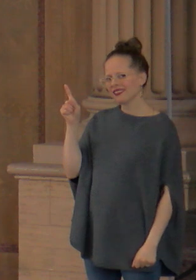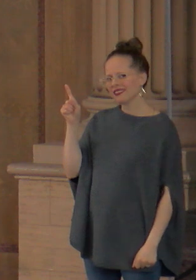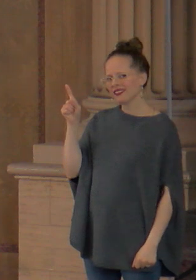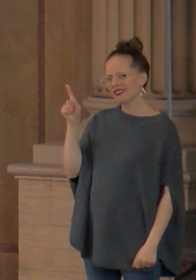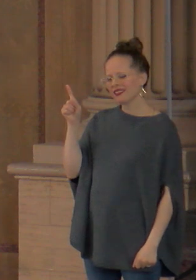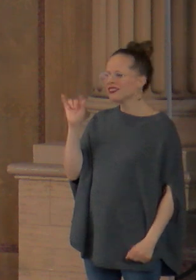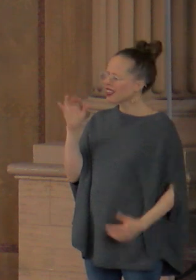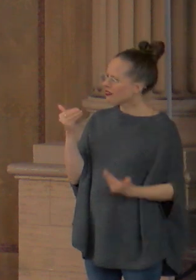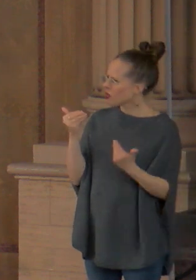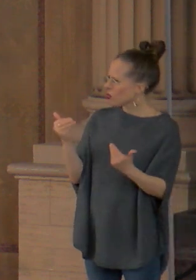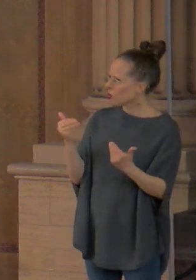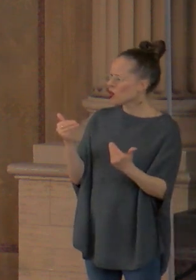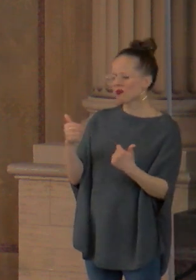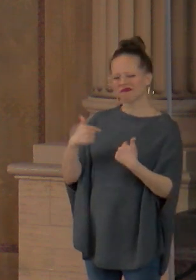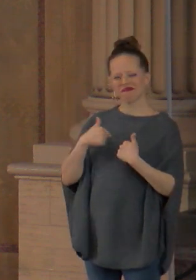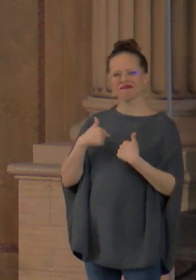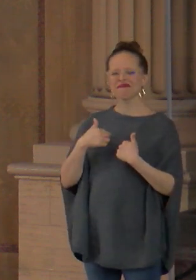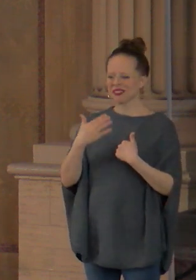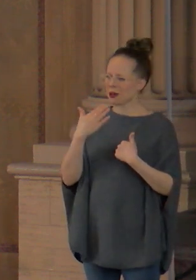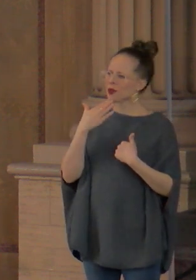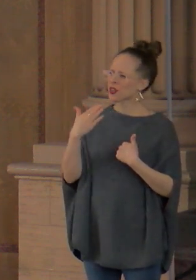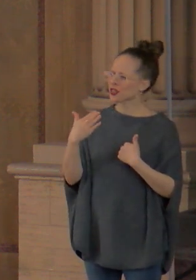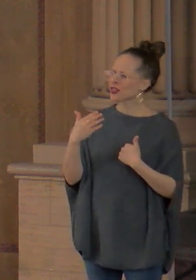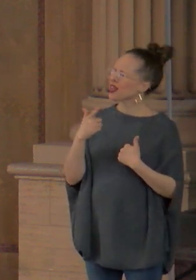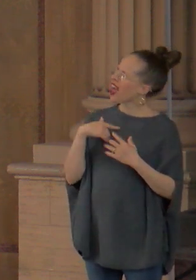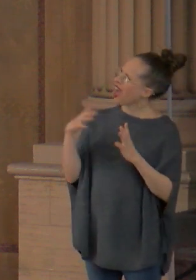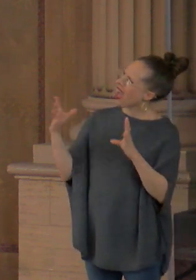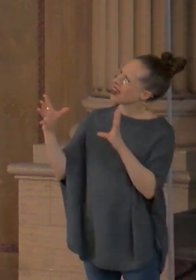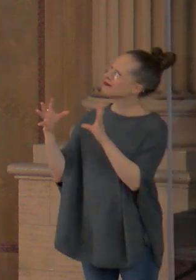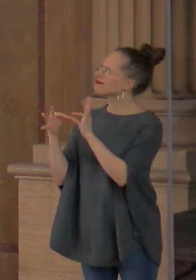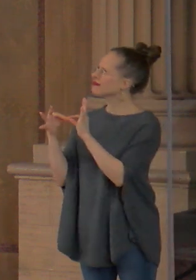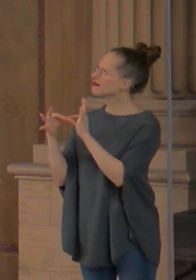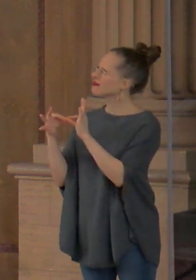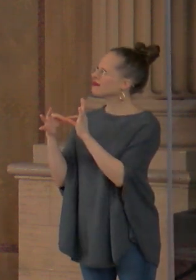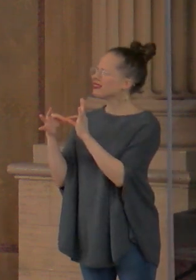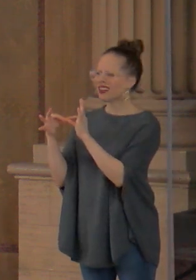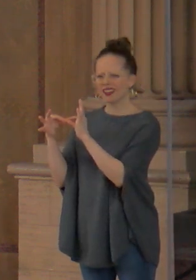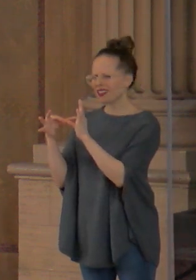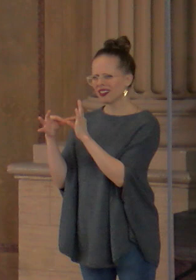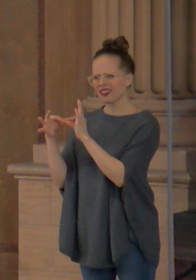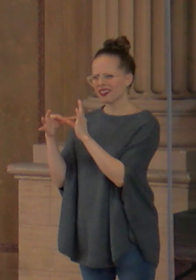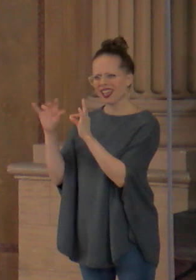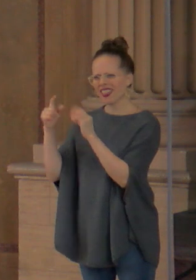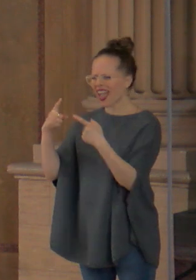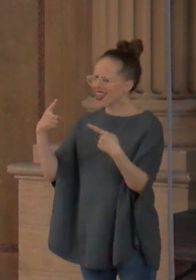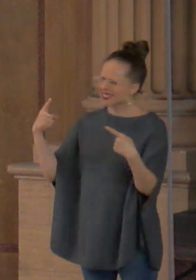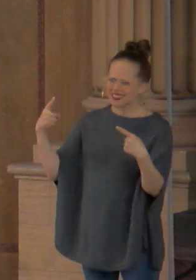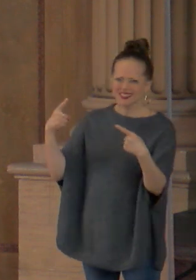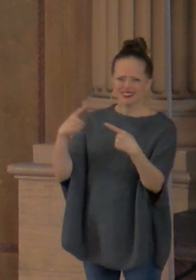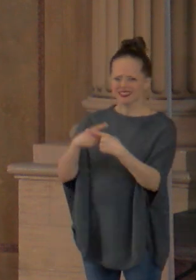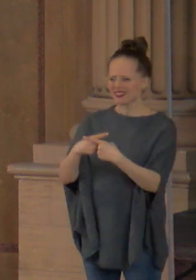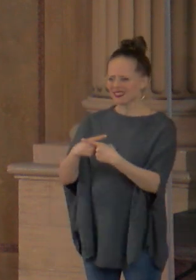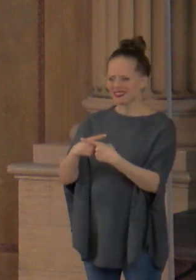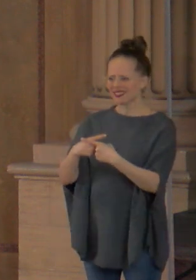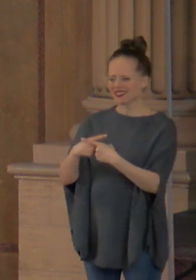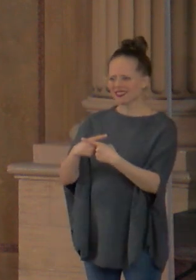this believing that it's my goodness that gets me to God, that betrays the entire symbol that's presented by this supper.